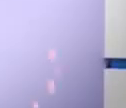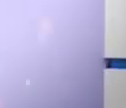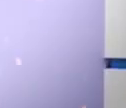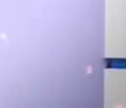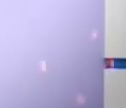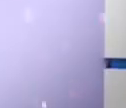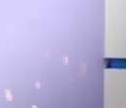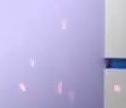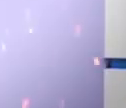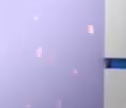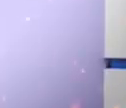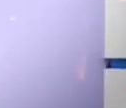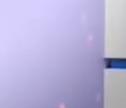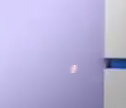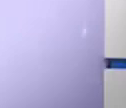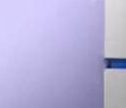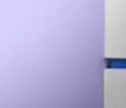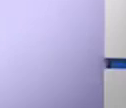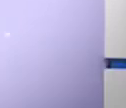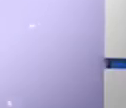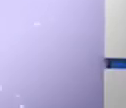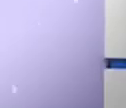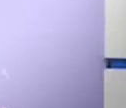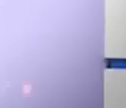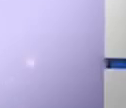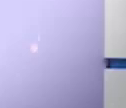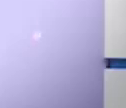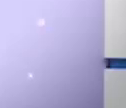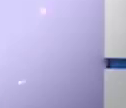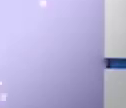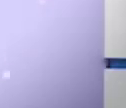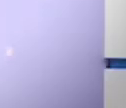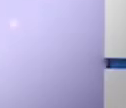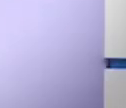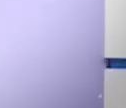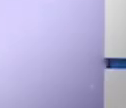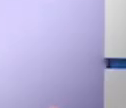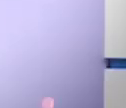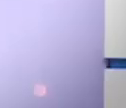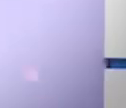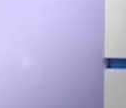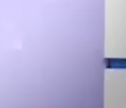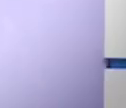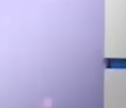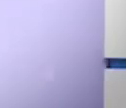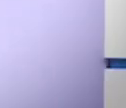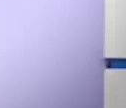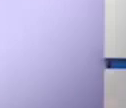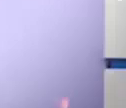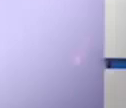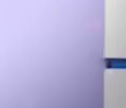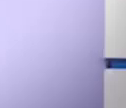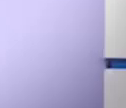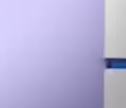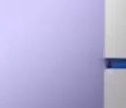interests. The contention of interest. 1 John chapter 2, verse 15 and 17 say that, hey, do not love the